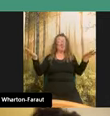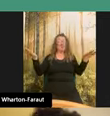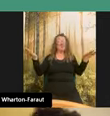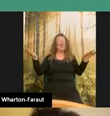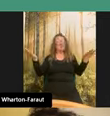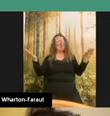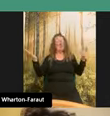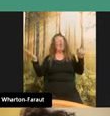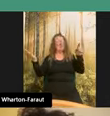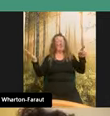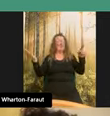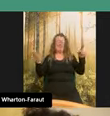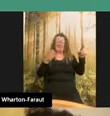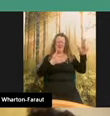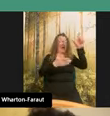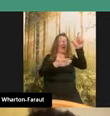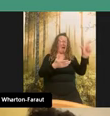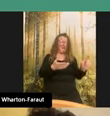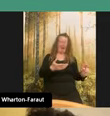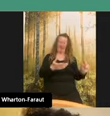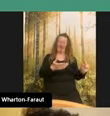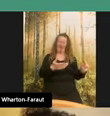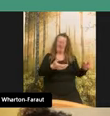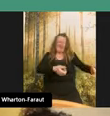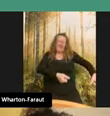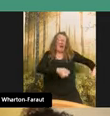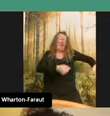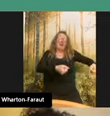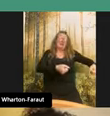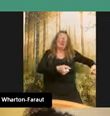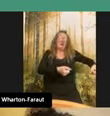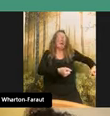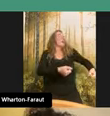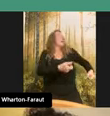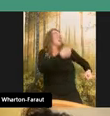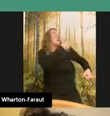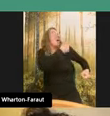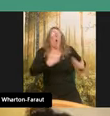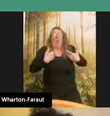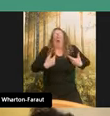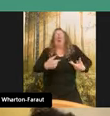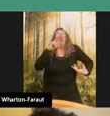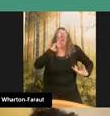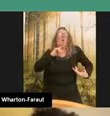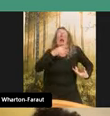one of Africans carrying wealthy white British men through the African continent. And on the right, we